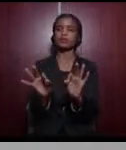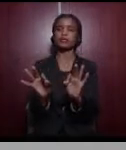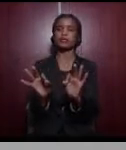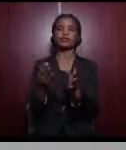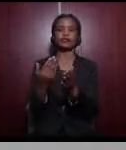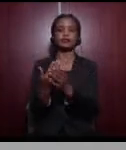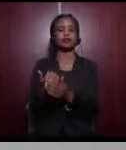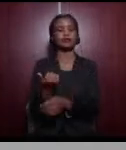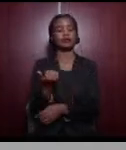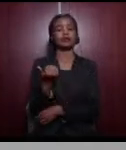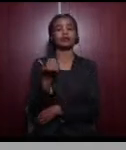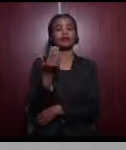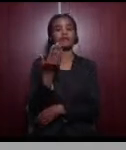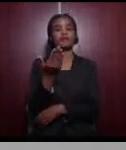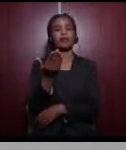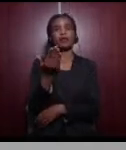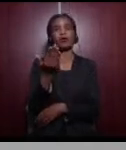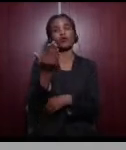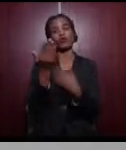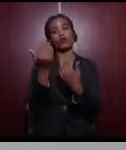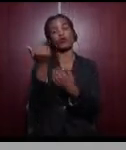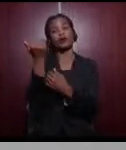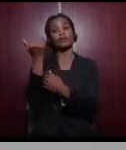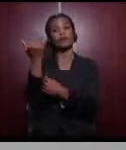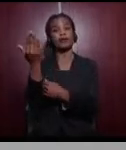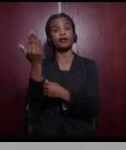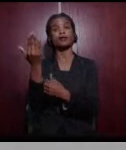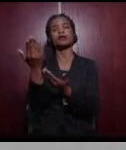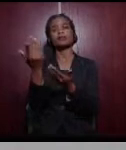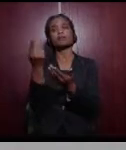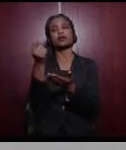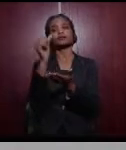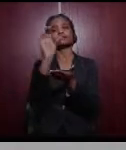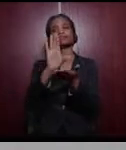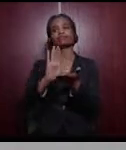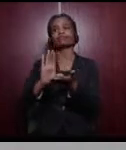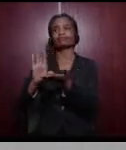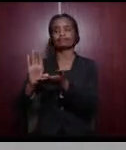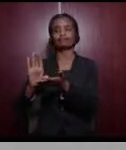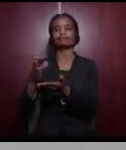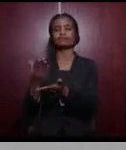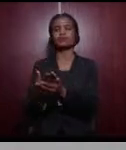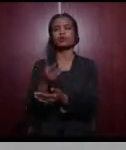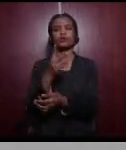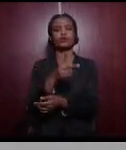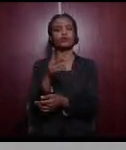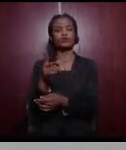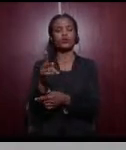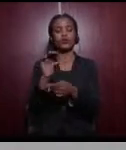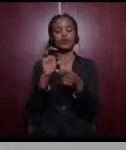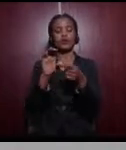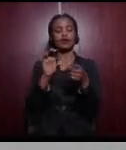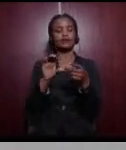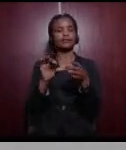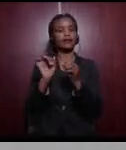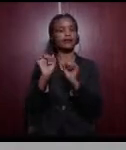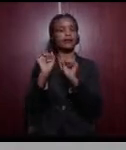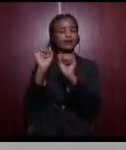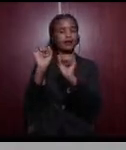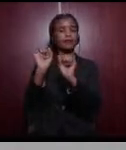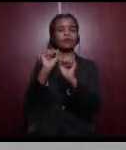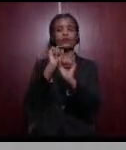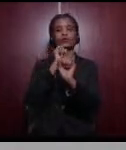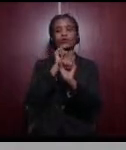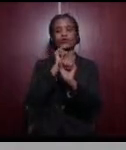apply and be funded, and what is needed and what criteria are they using to make sure that they can be able